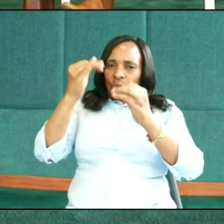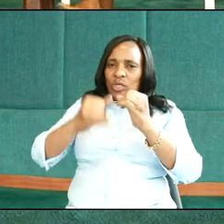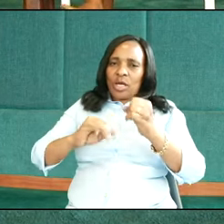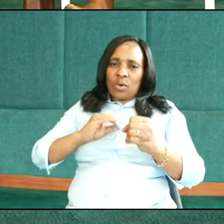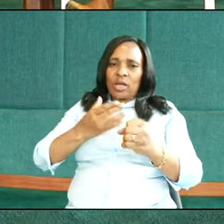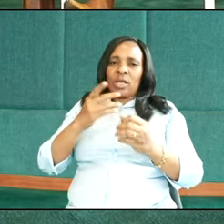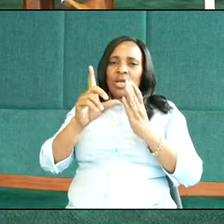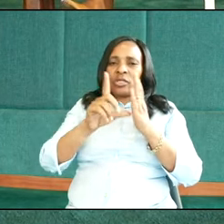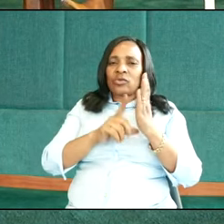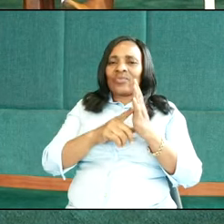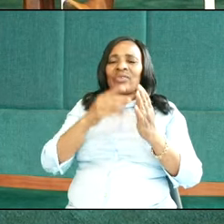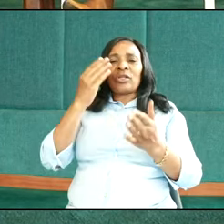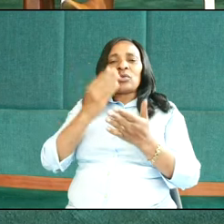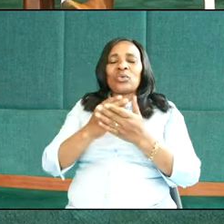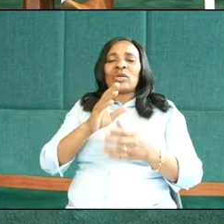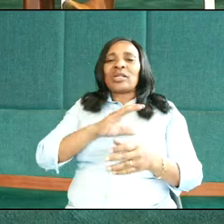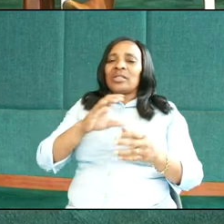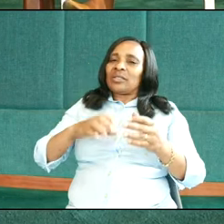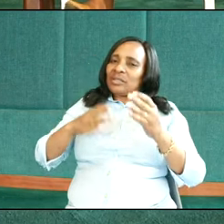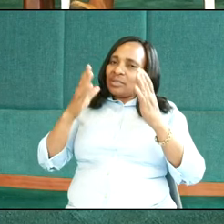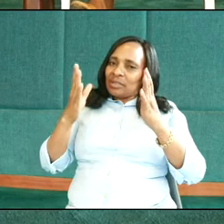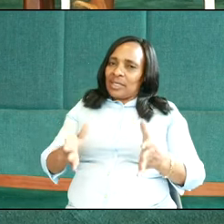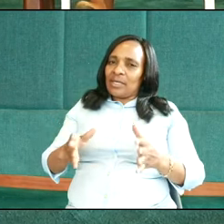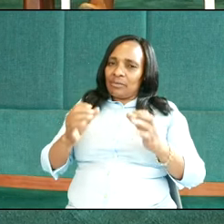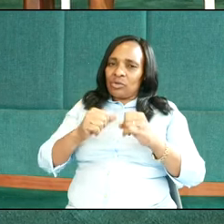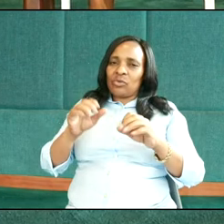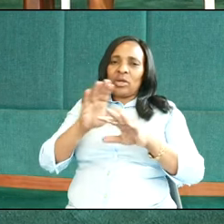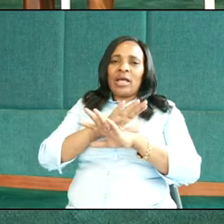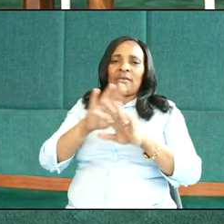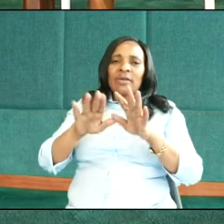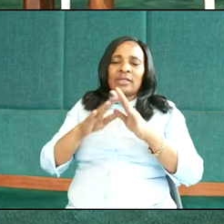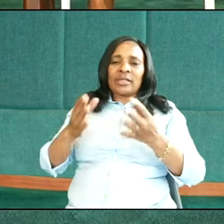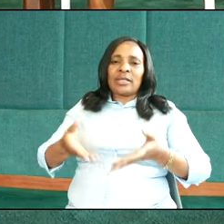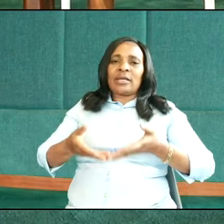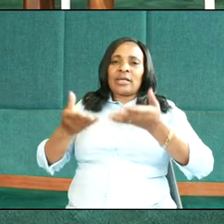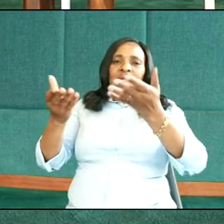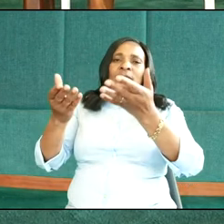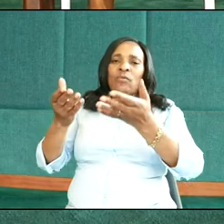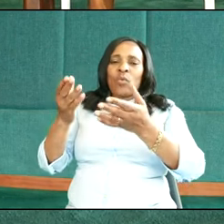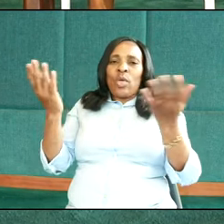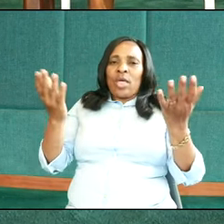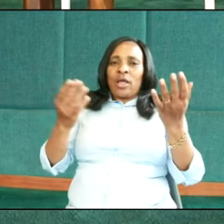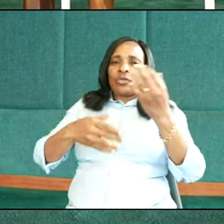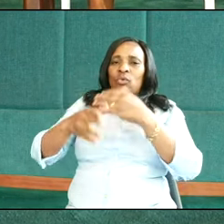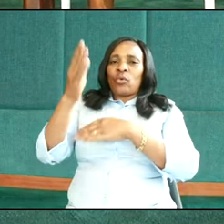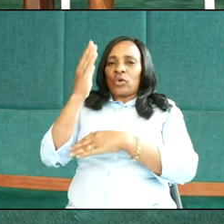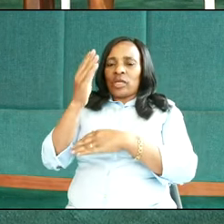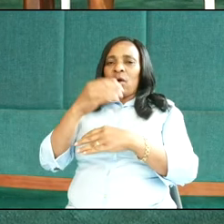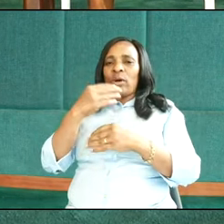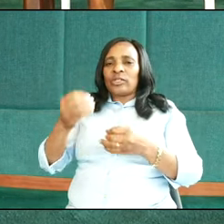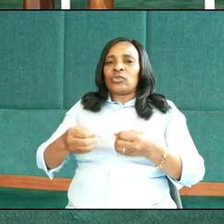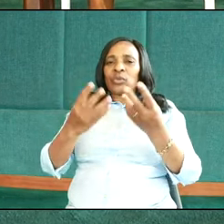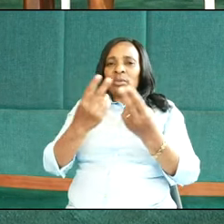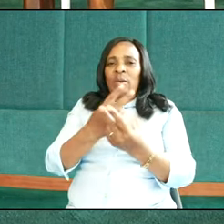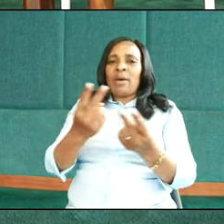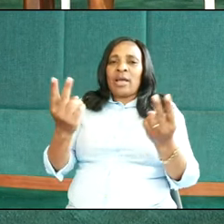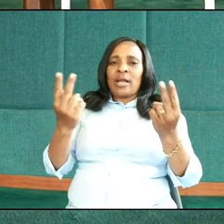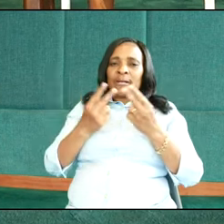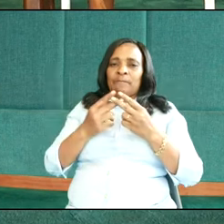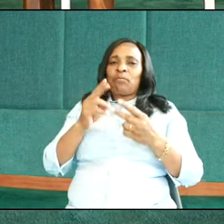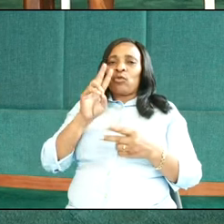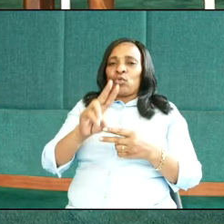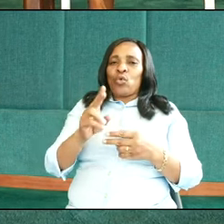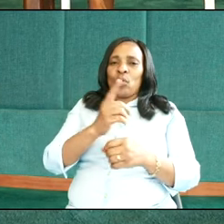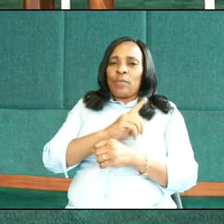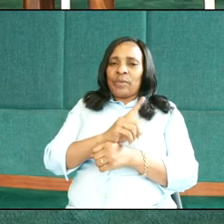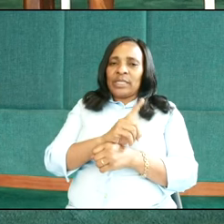know, that the true Christian shall leave everything to God. All right, we want to conclude our lesson. I just want to give our panelists just